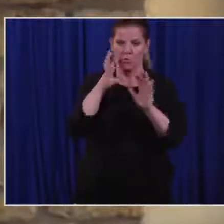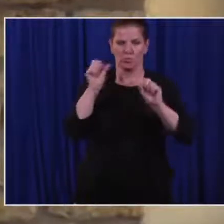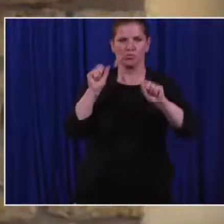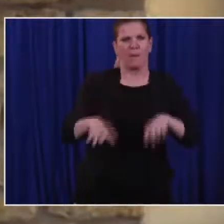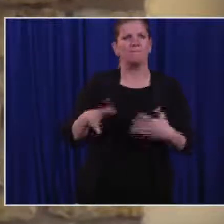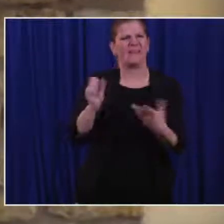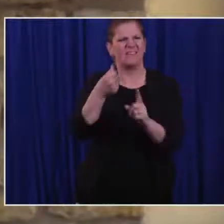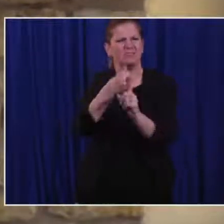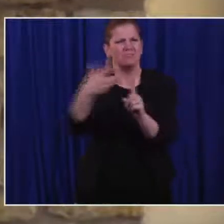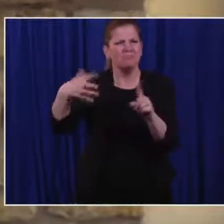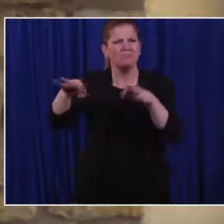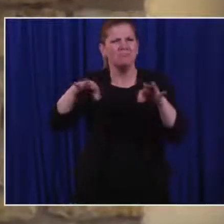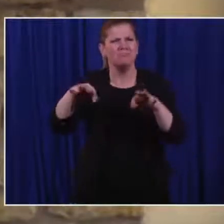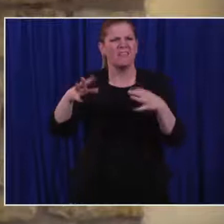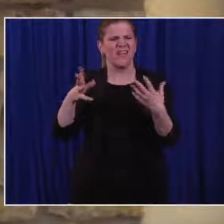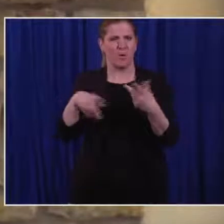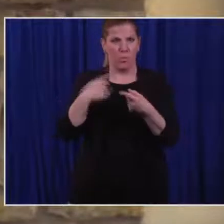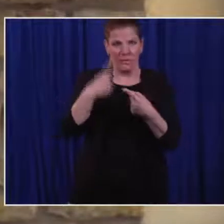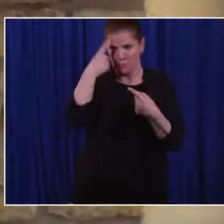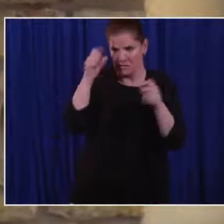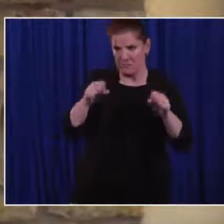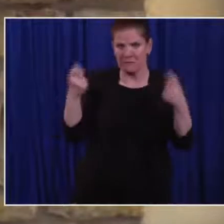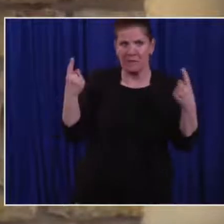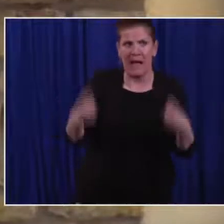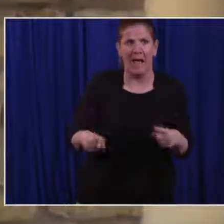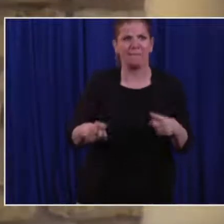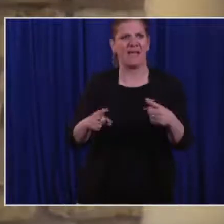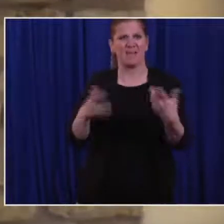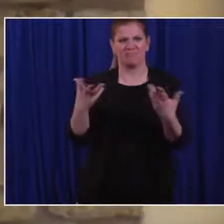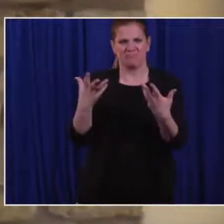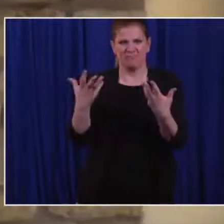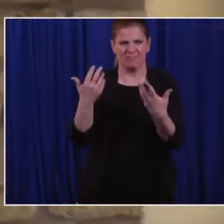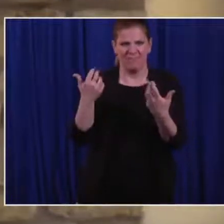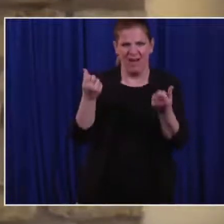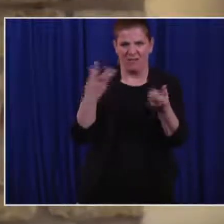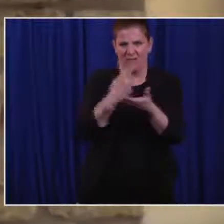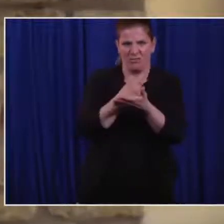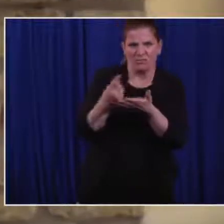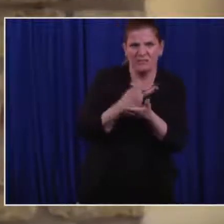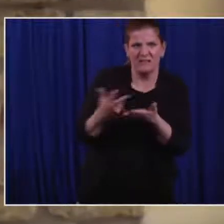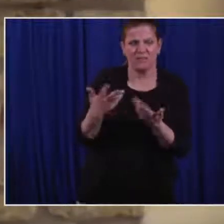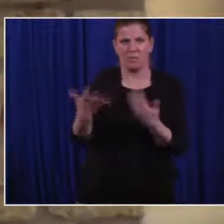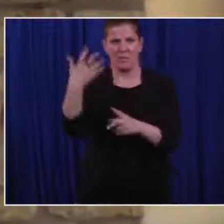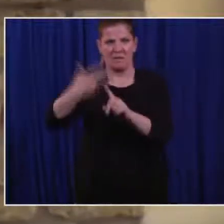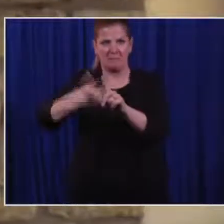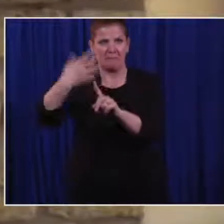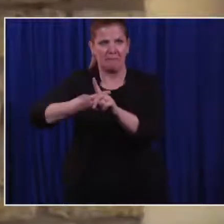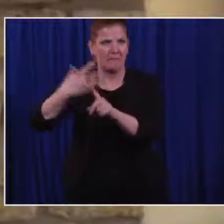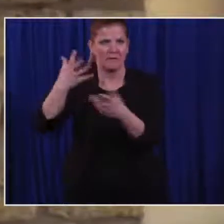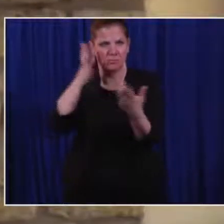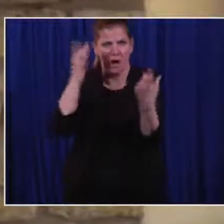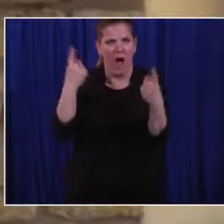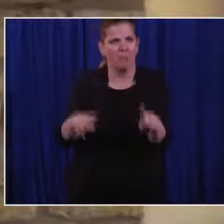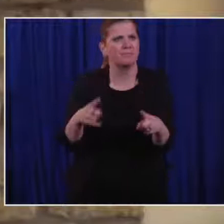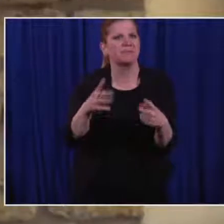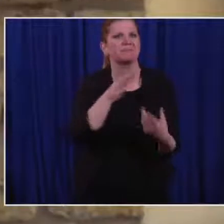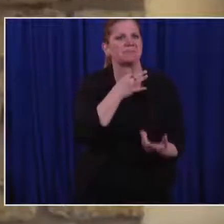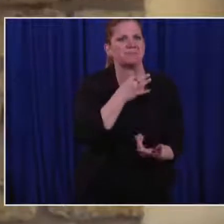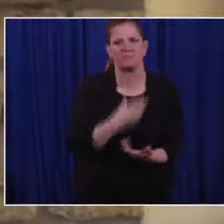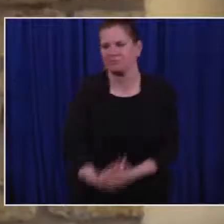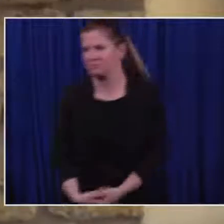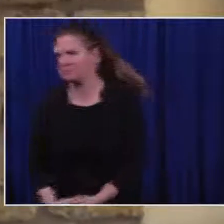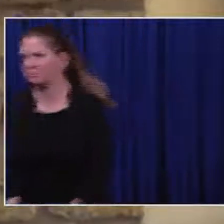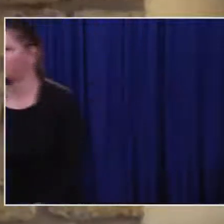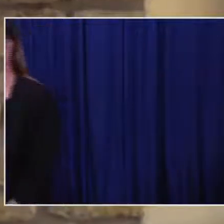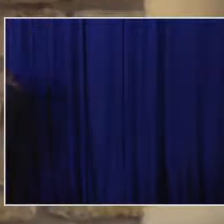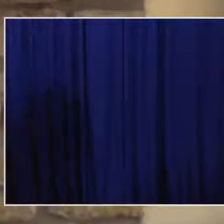weeks or months before we get to 50? Well, Jim, we'll post this every Thursday. So everybody will have the chance to